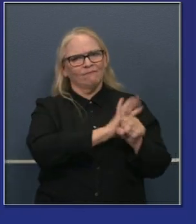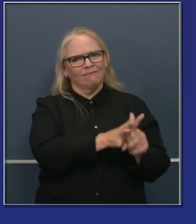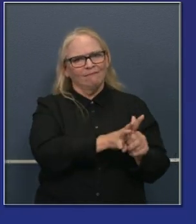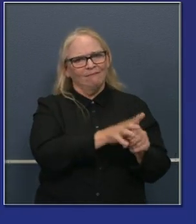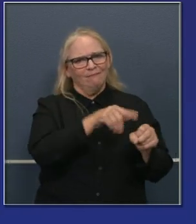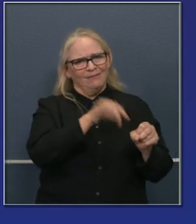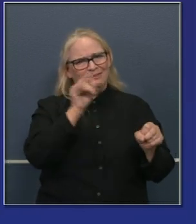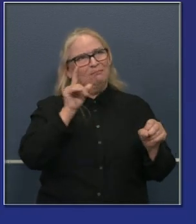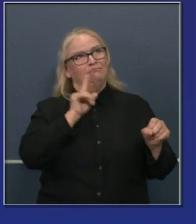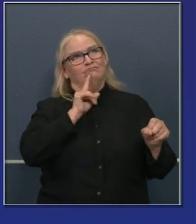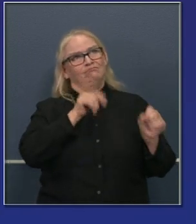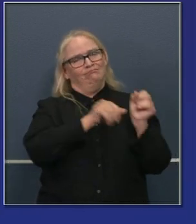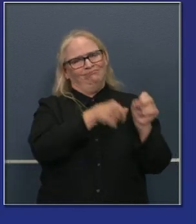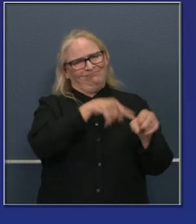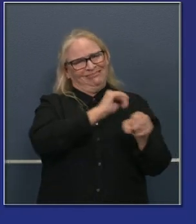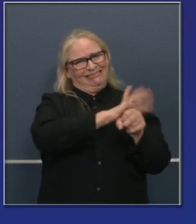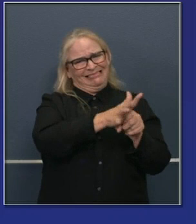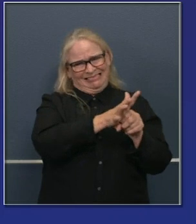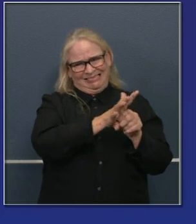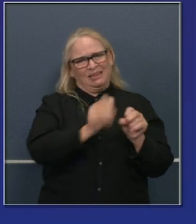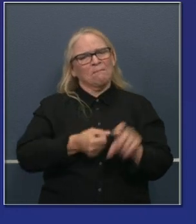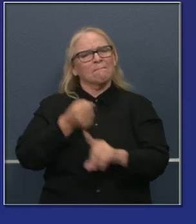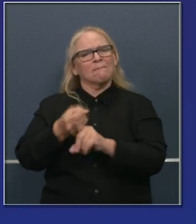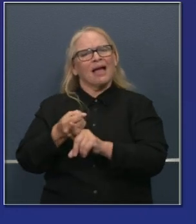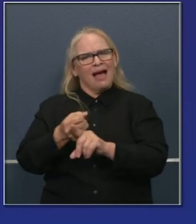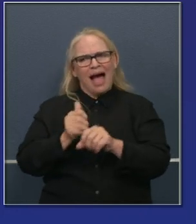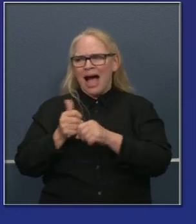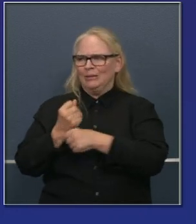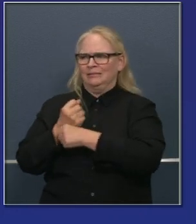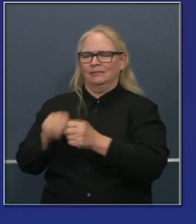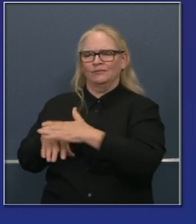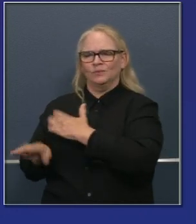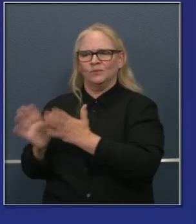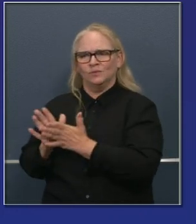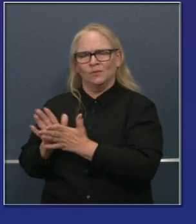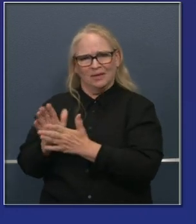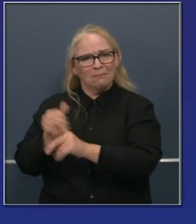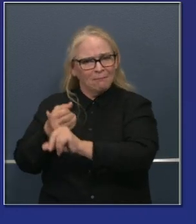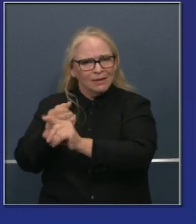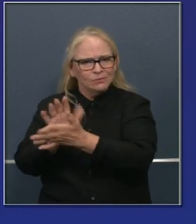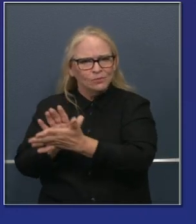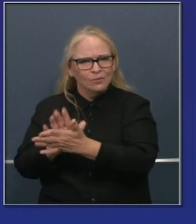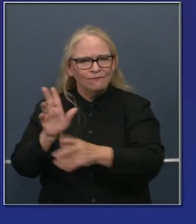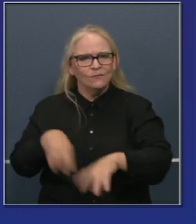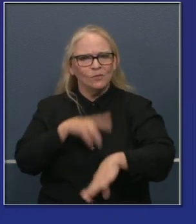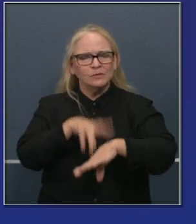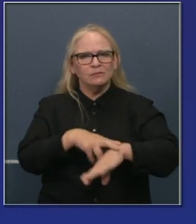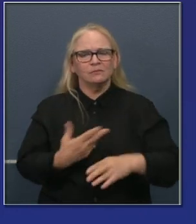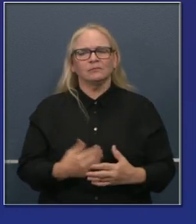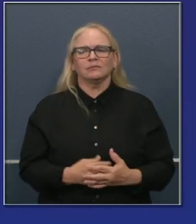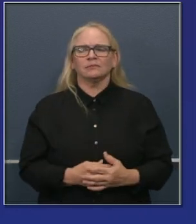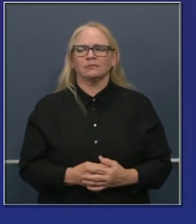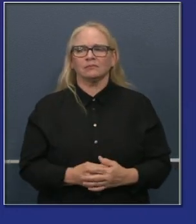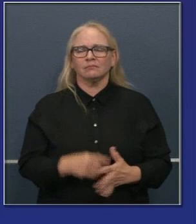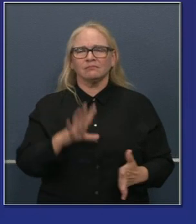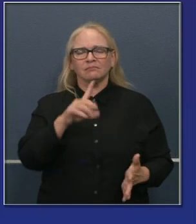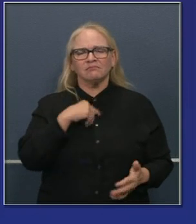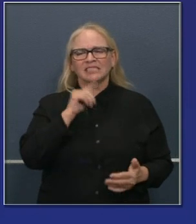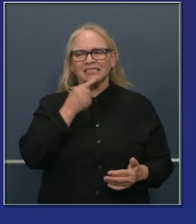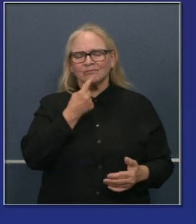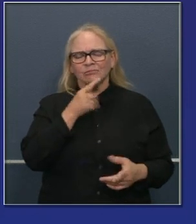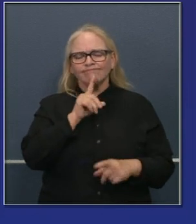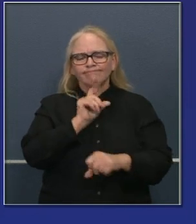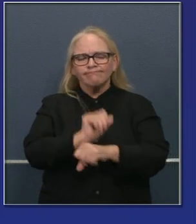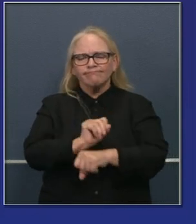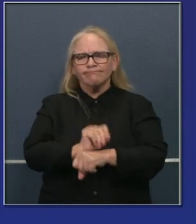invariably will impact what's happening within the school environment? And I deeply recognize, I follow the science.